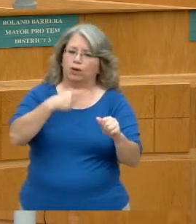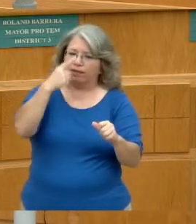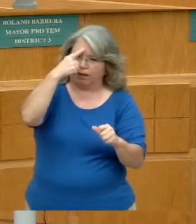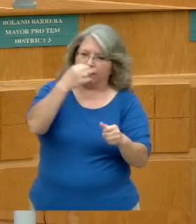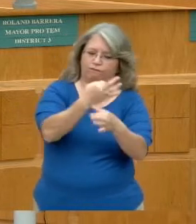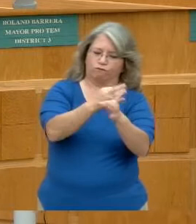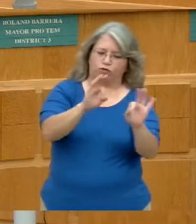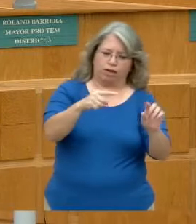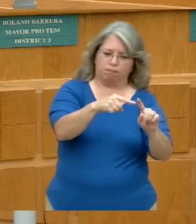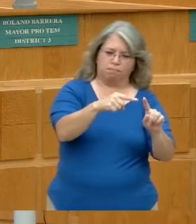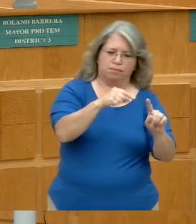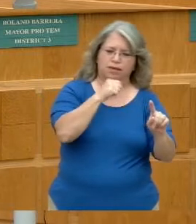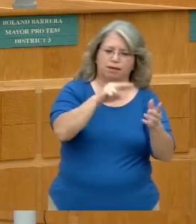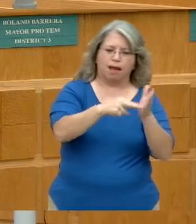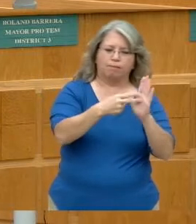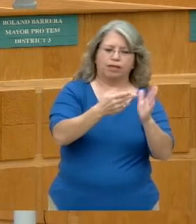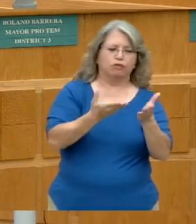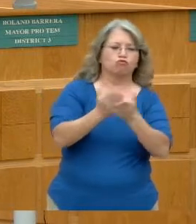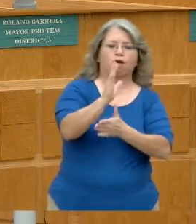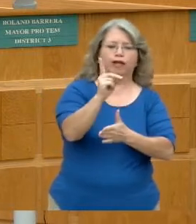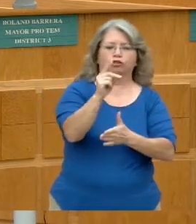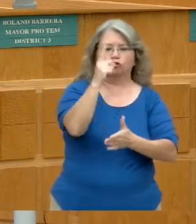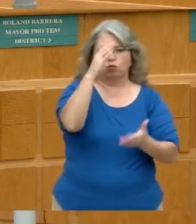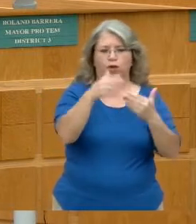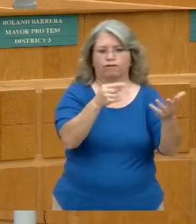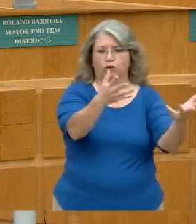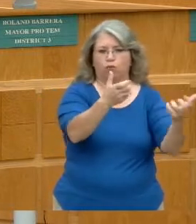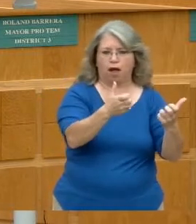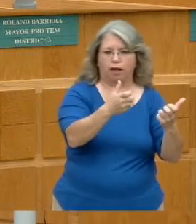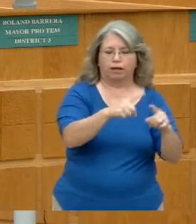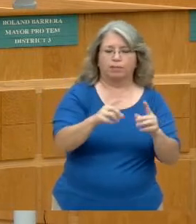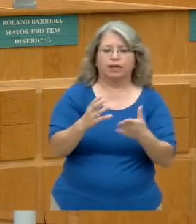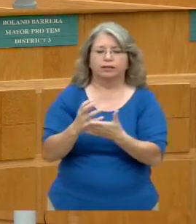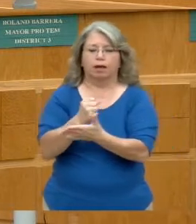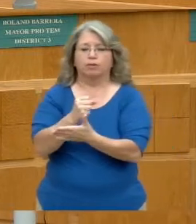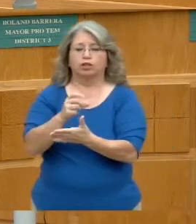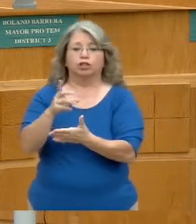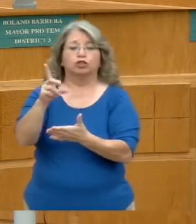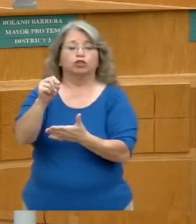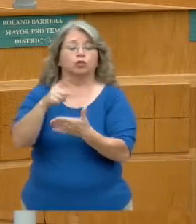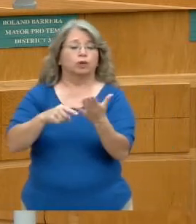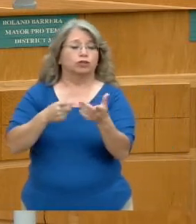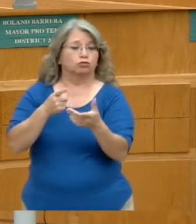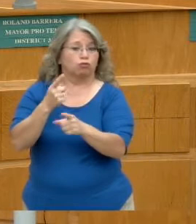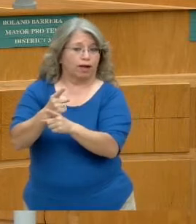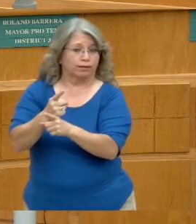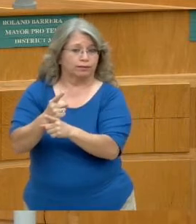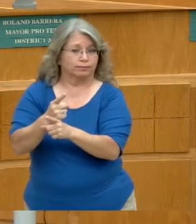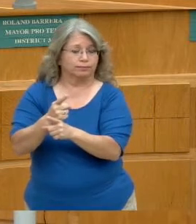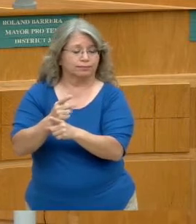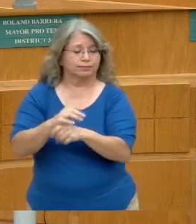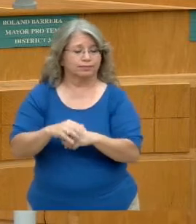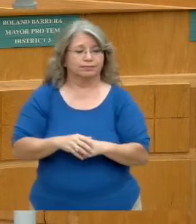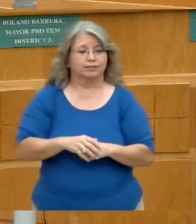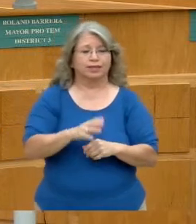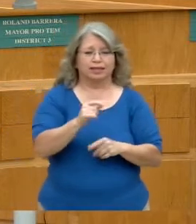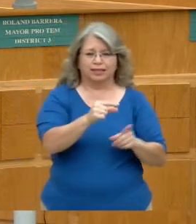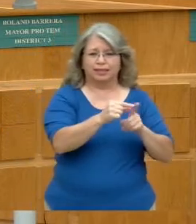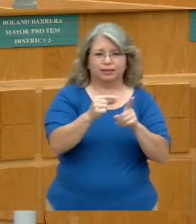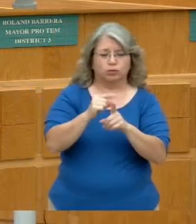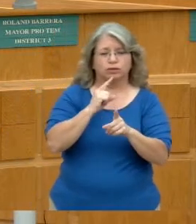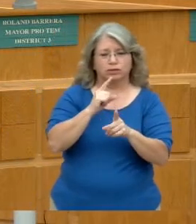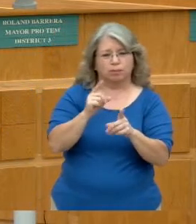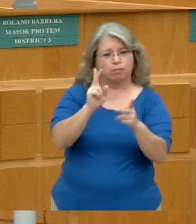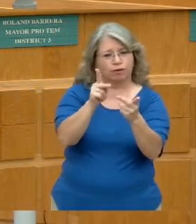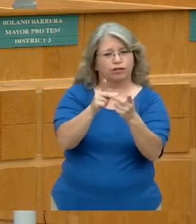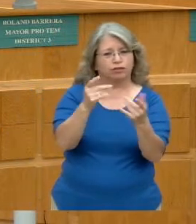as we please, but as the opportunity to do what is right. These poignant words are so perfect right now.